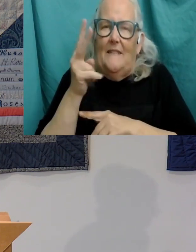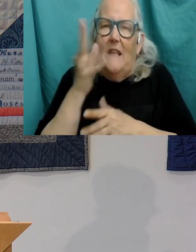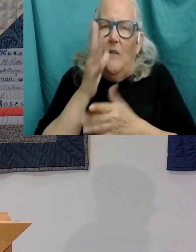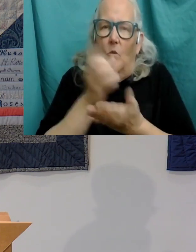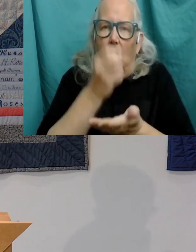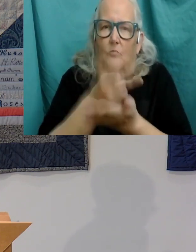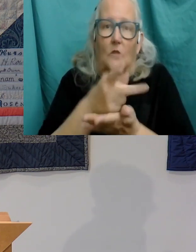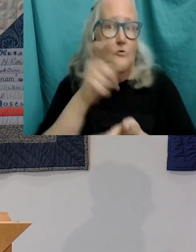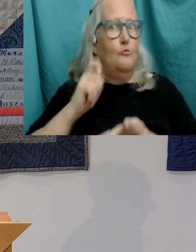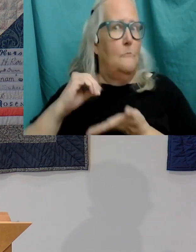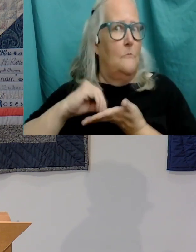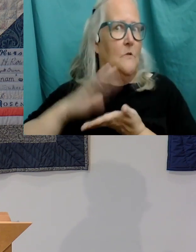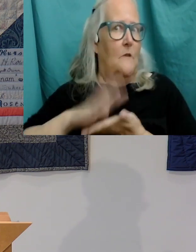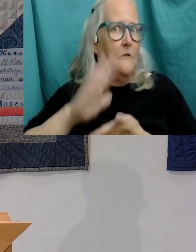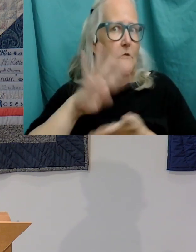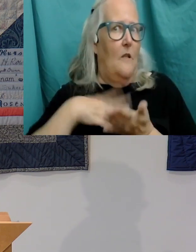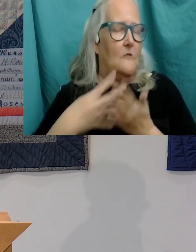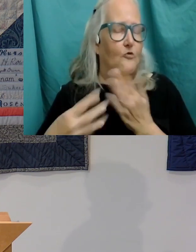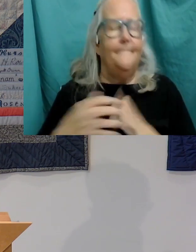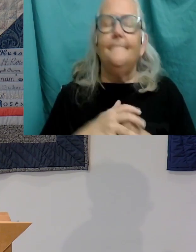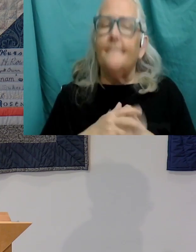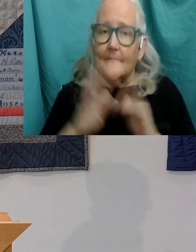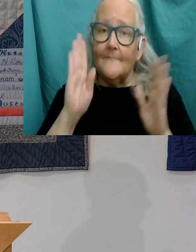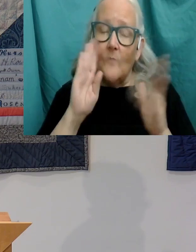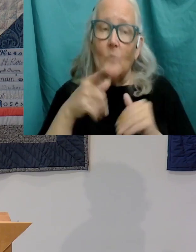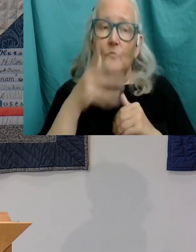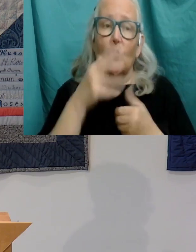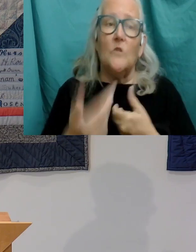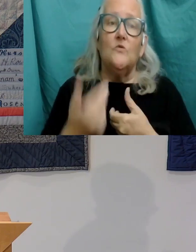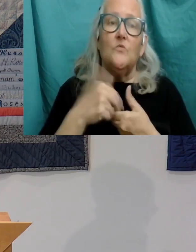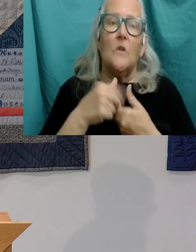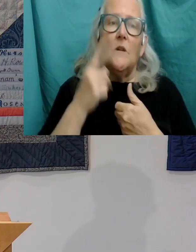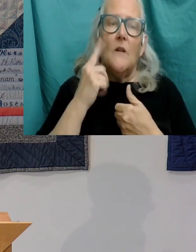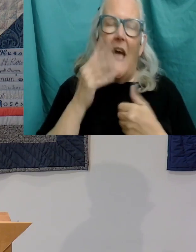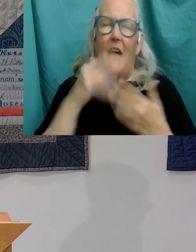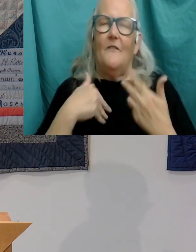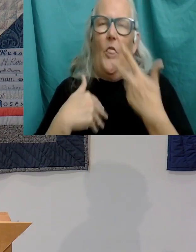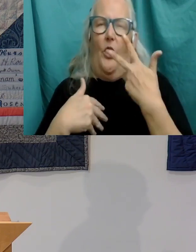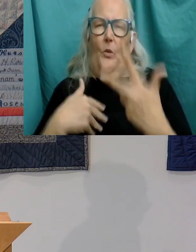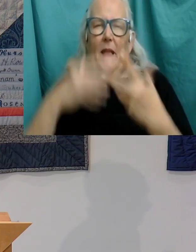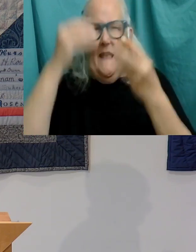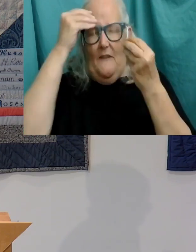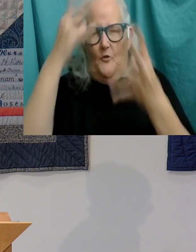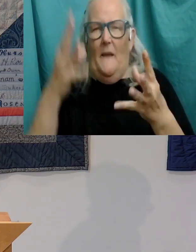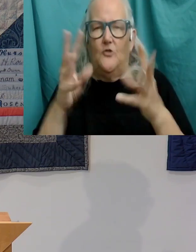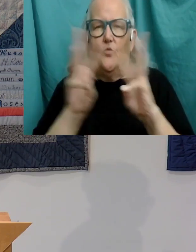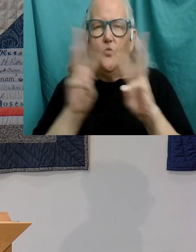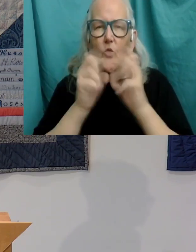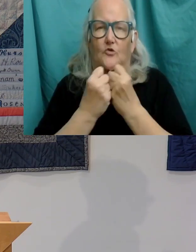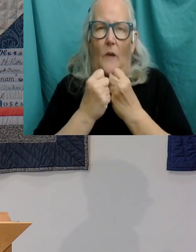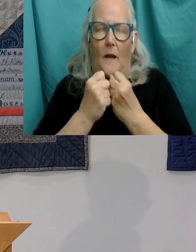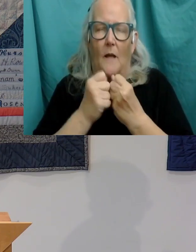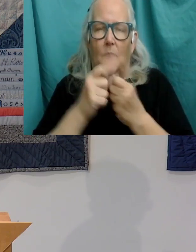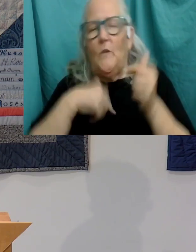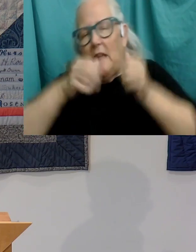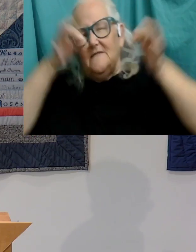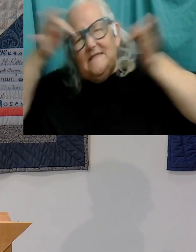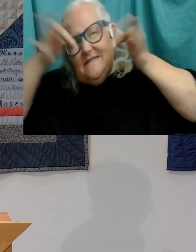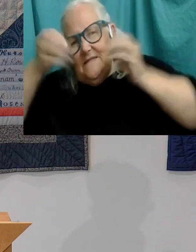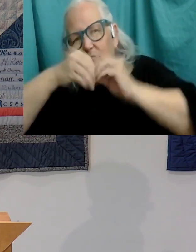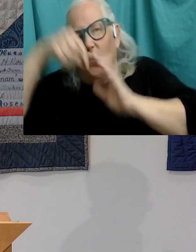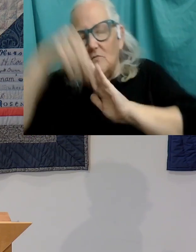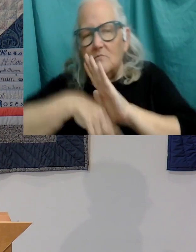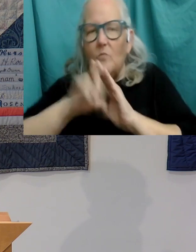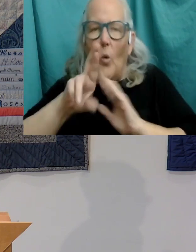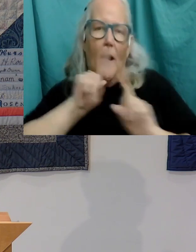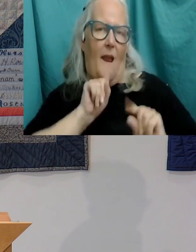calendar, we hope everyone will join us for one of 3 info sessions where we can share details and answer your questions.